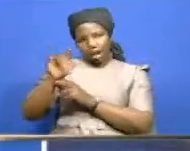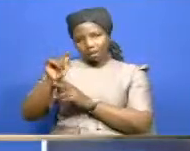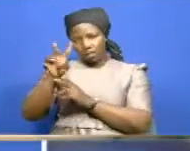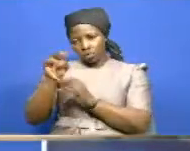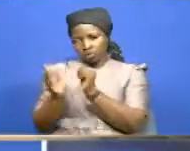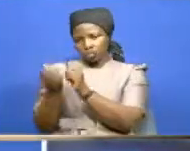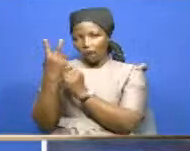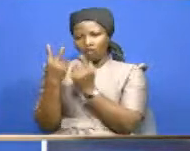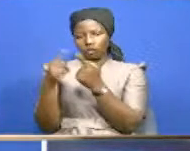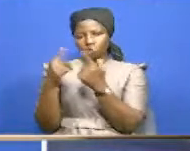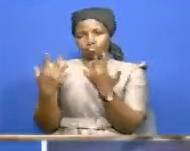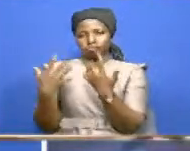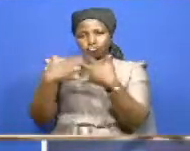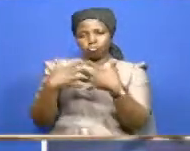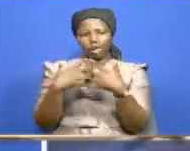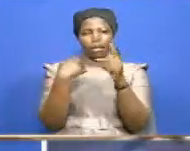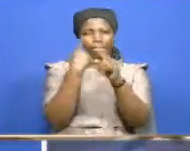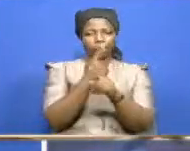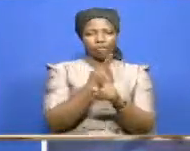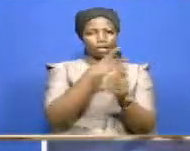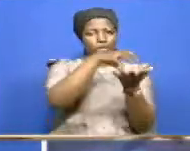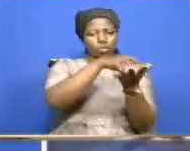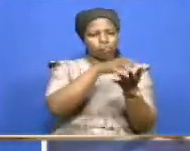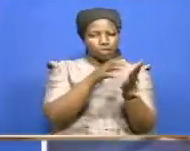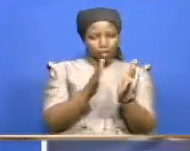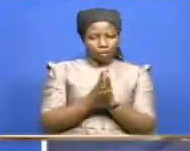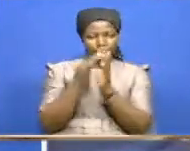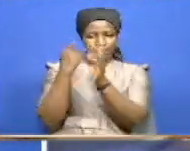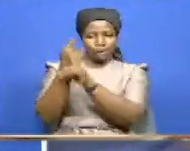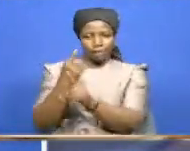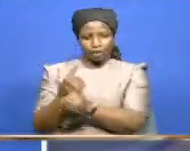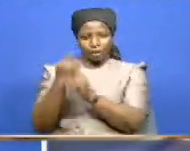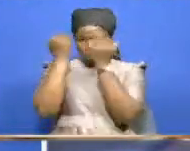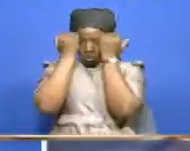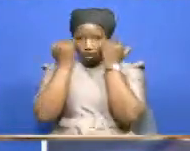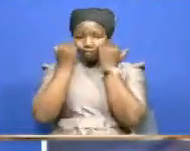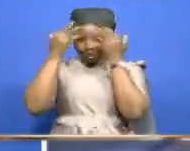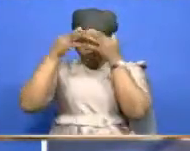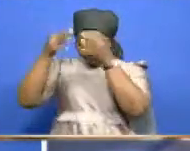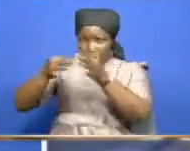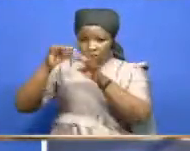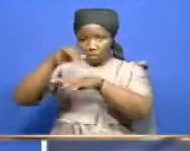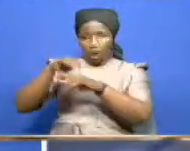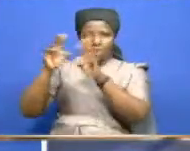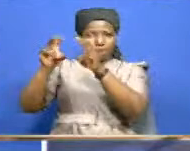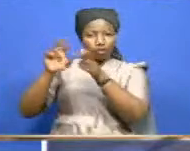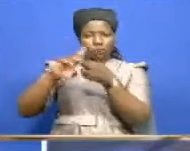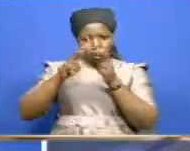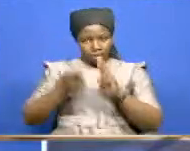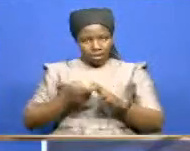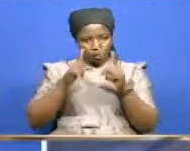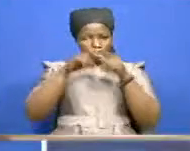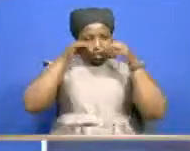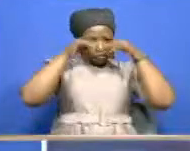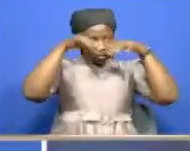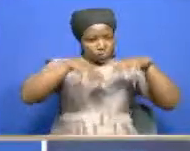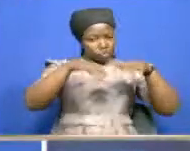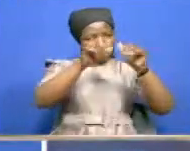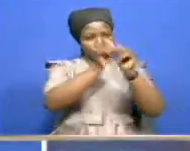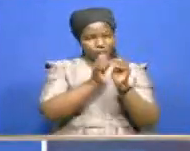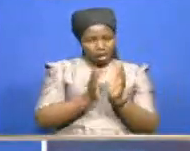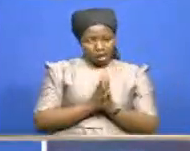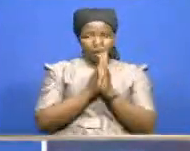align various provisions of the Act with multiple court decisions on matters relating to devolution and